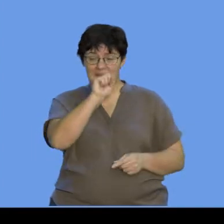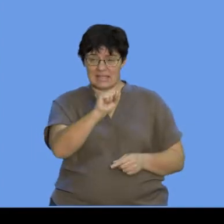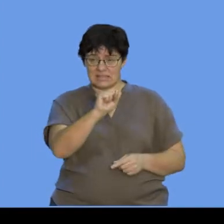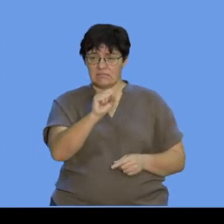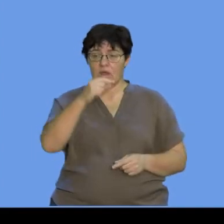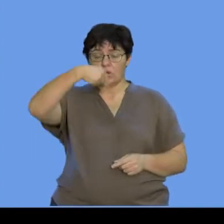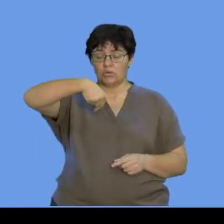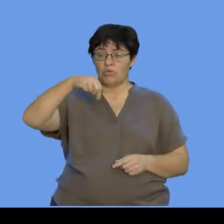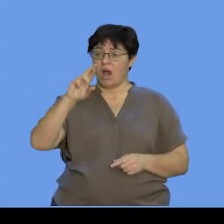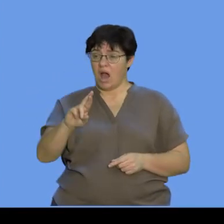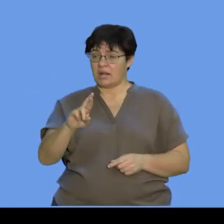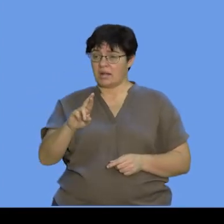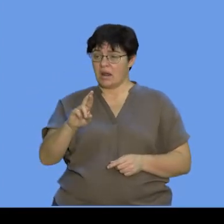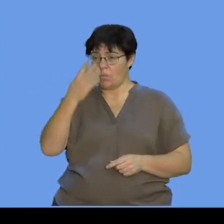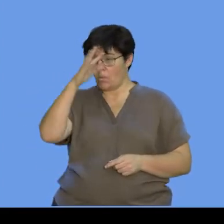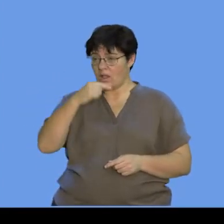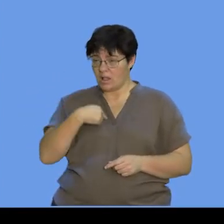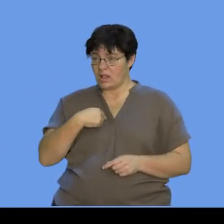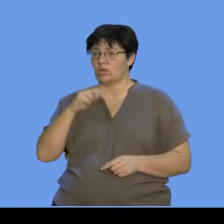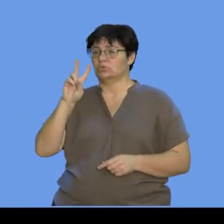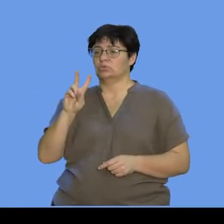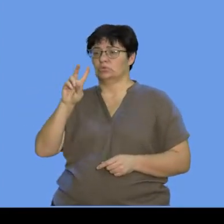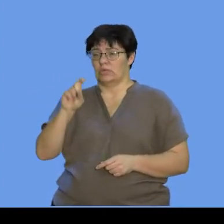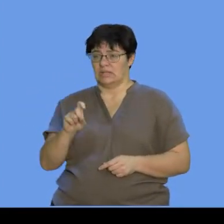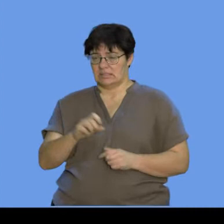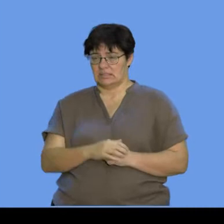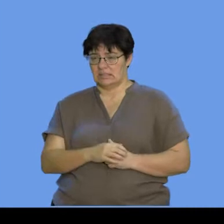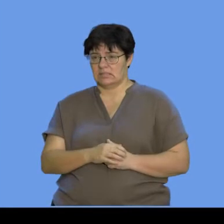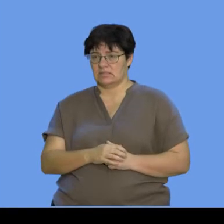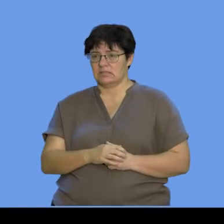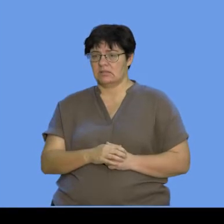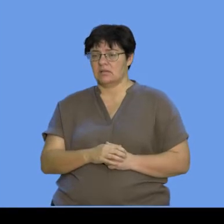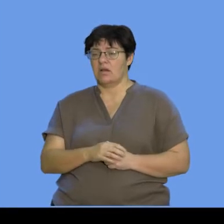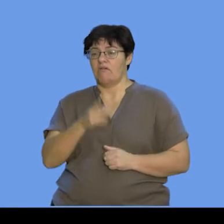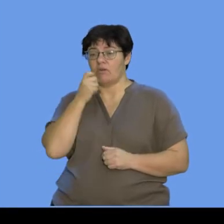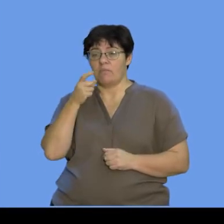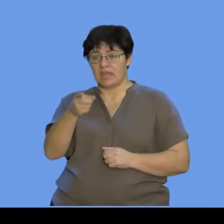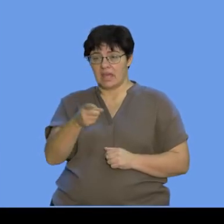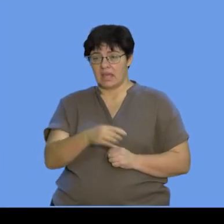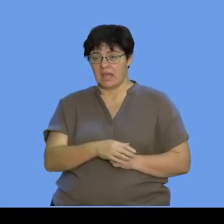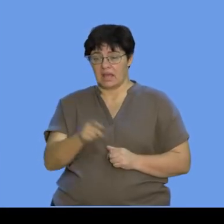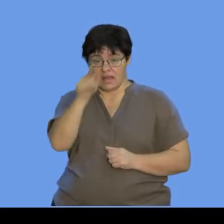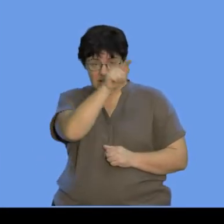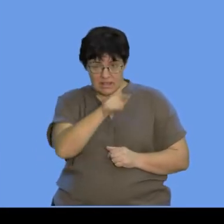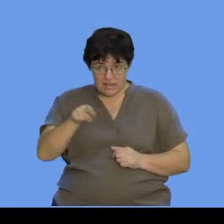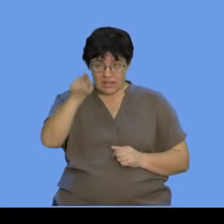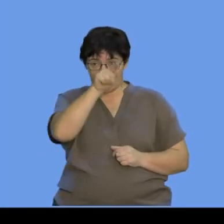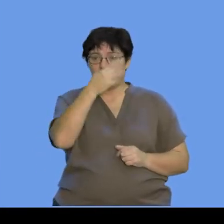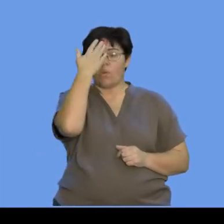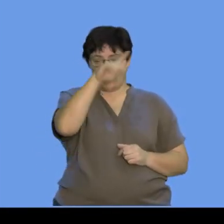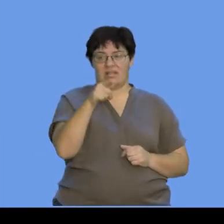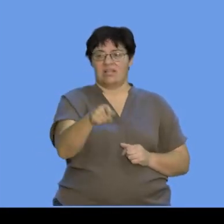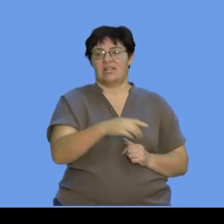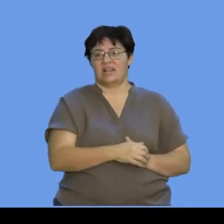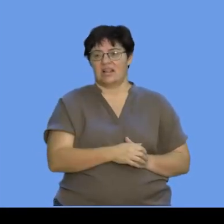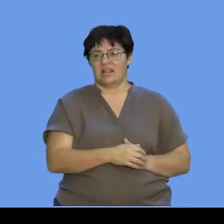my RS, my QR, I mean, which is what I know, was 2x, right? So already from this part